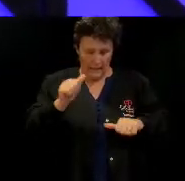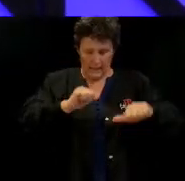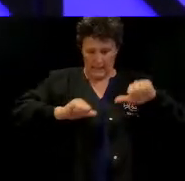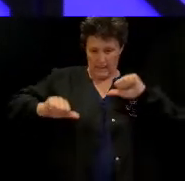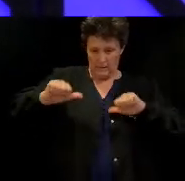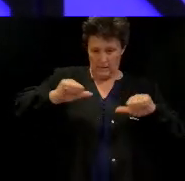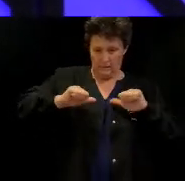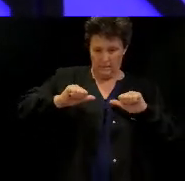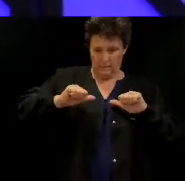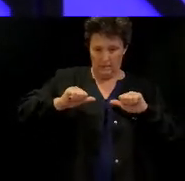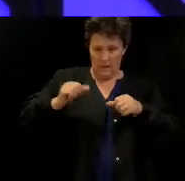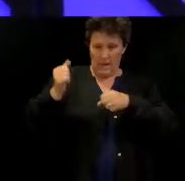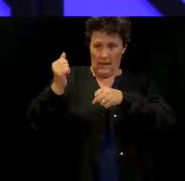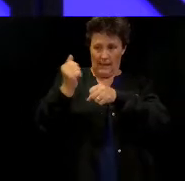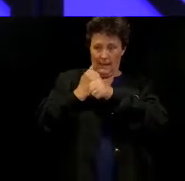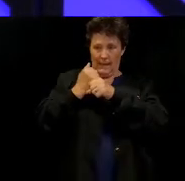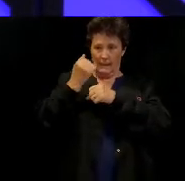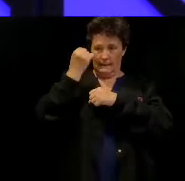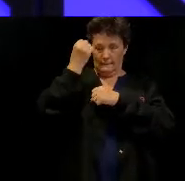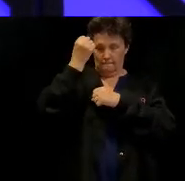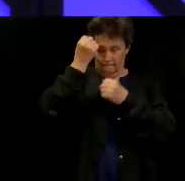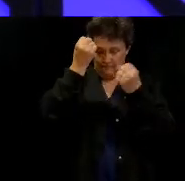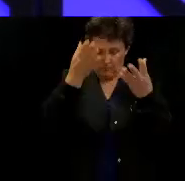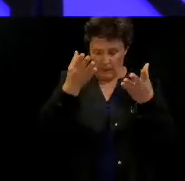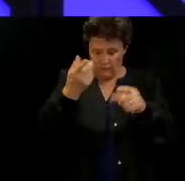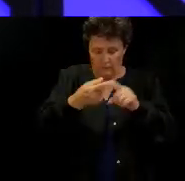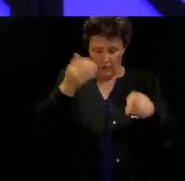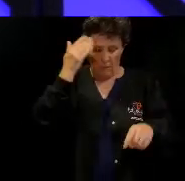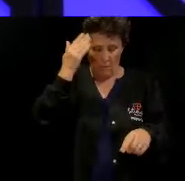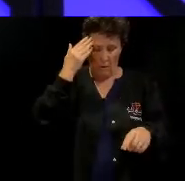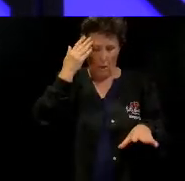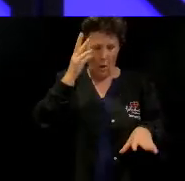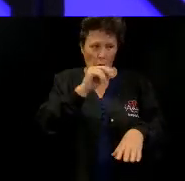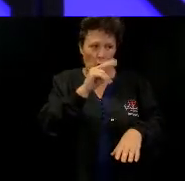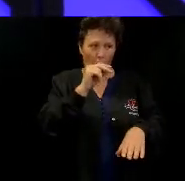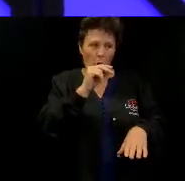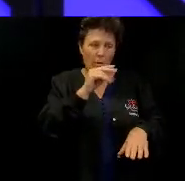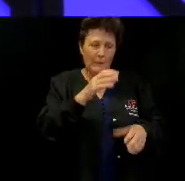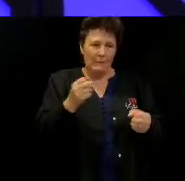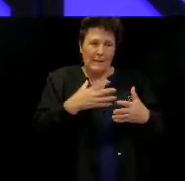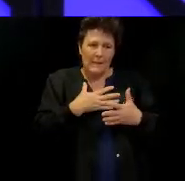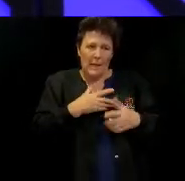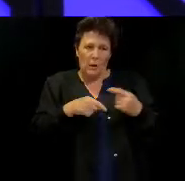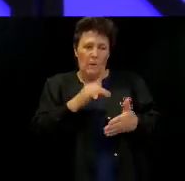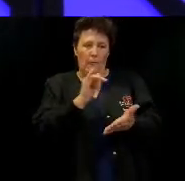amygdala receives information from the brain, and the brain says, oh, no, you need to be scared about that.